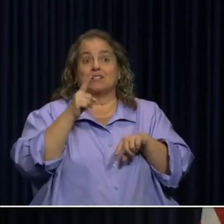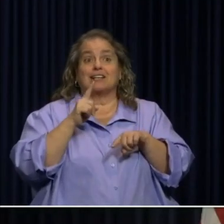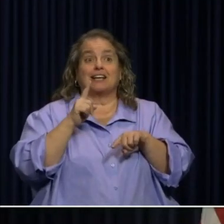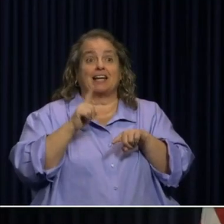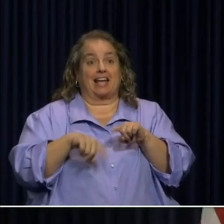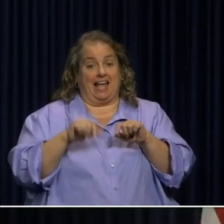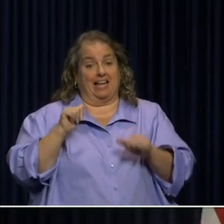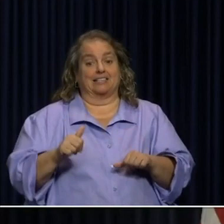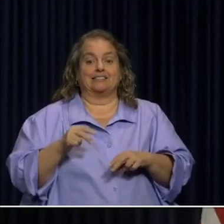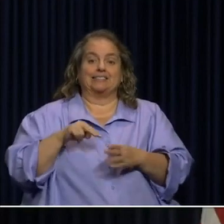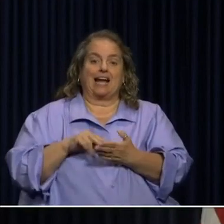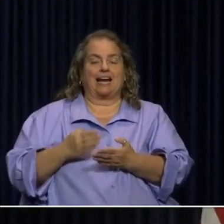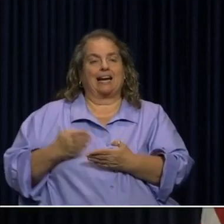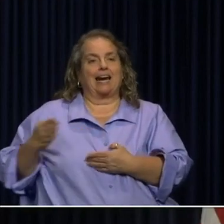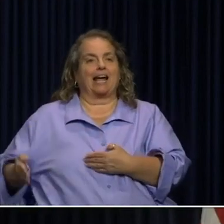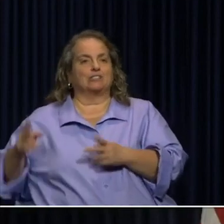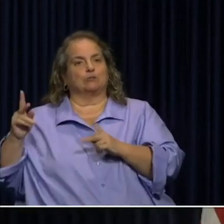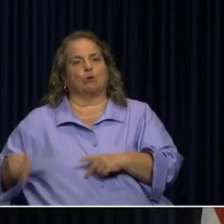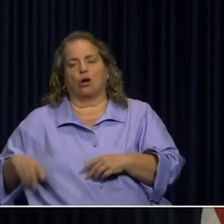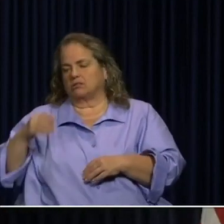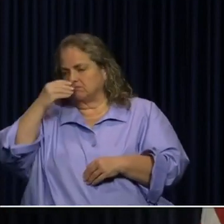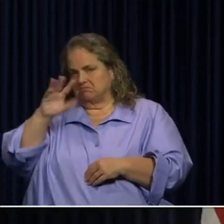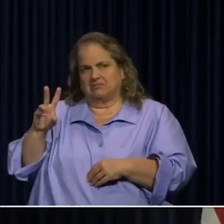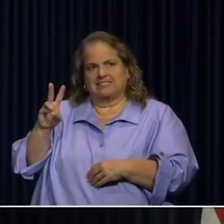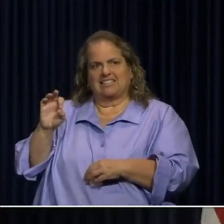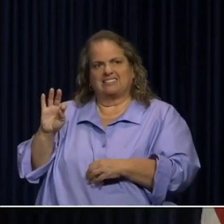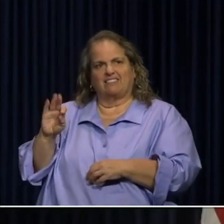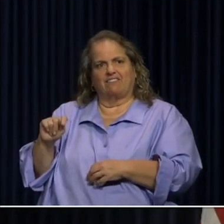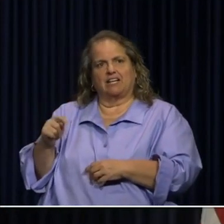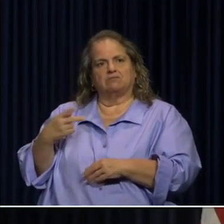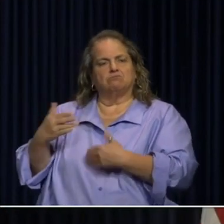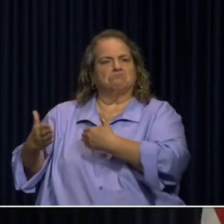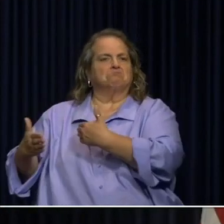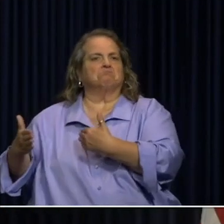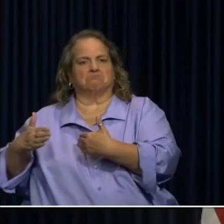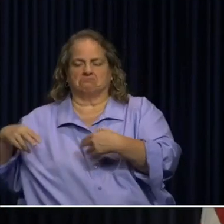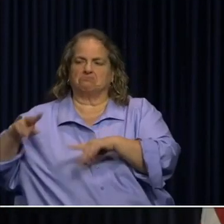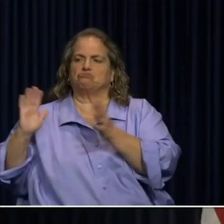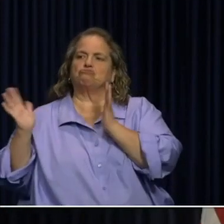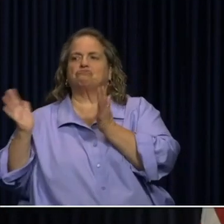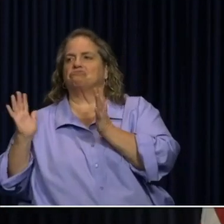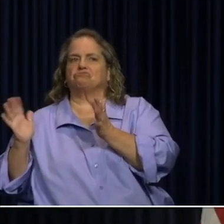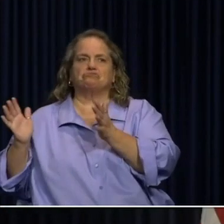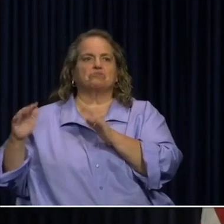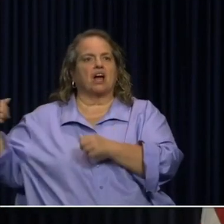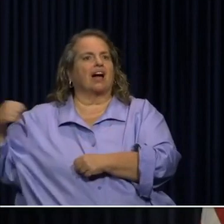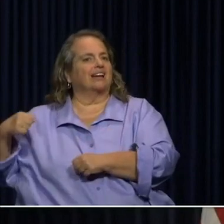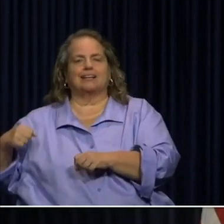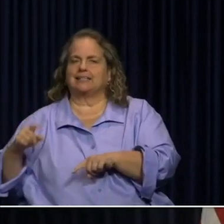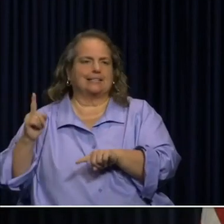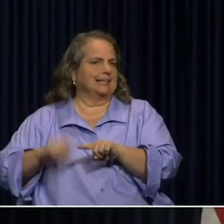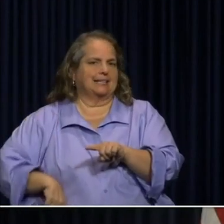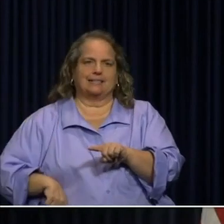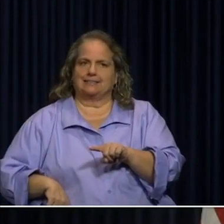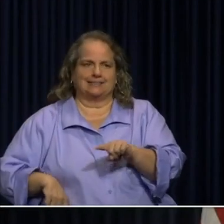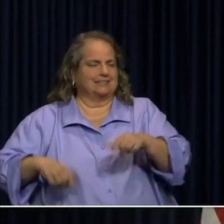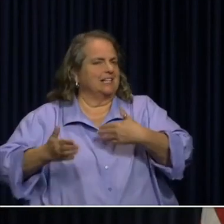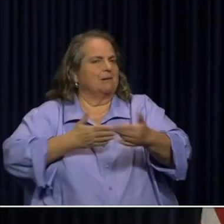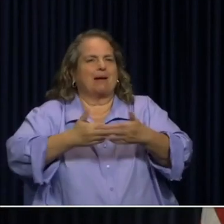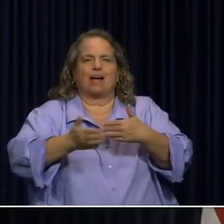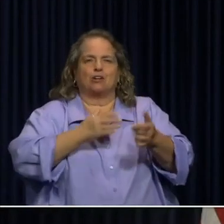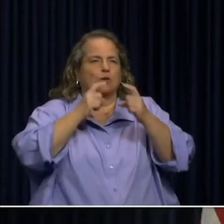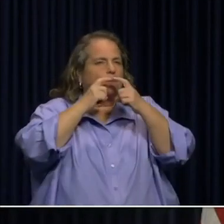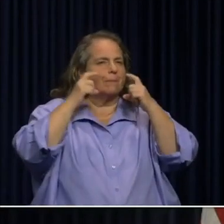to somebody violating that 6 feet. Doesn't mean that you can get together, even if you're 6 feet apart. Healthy at home is